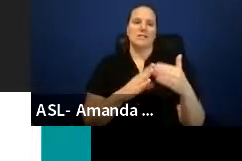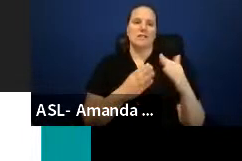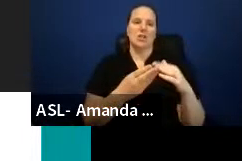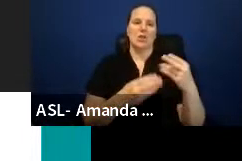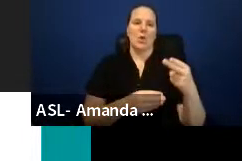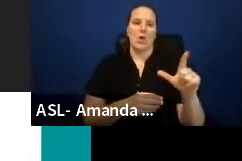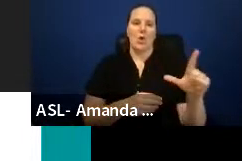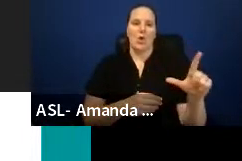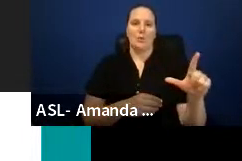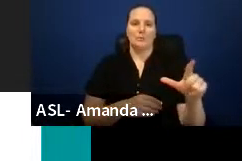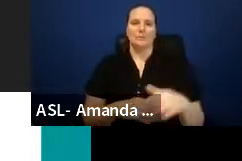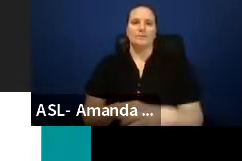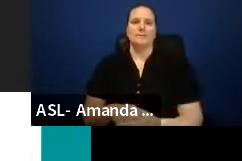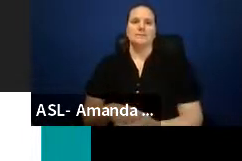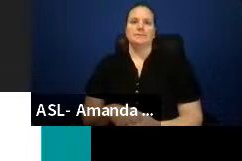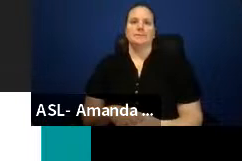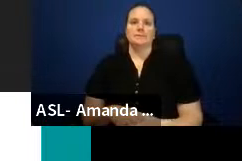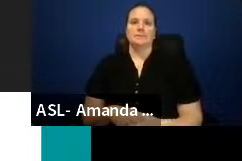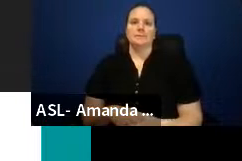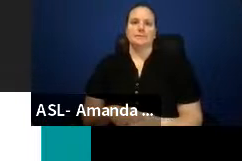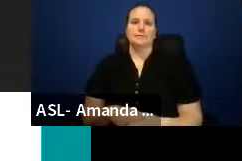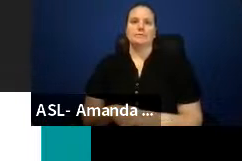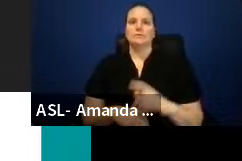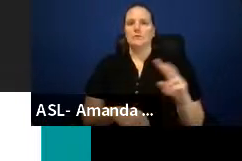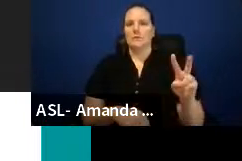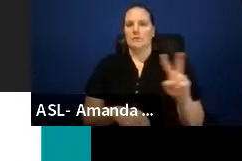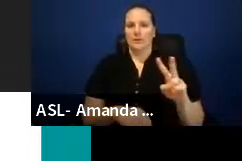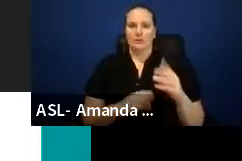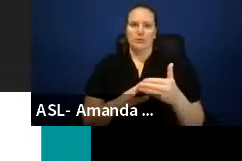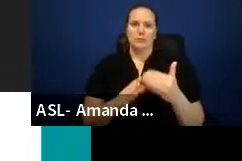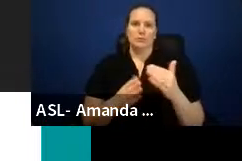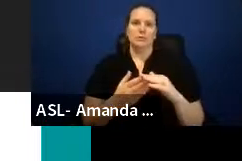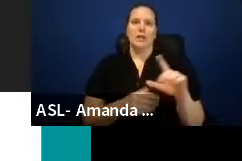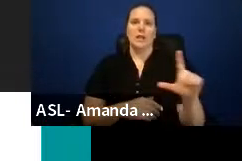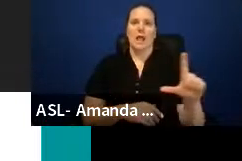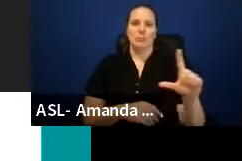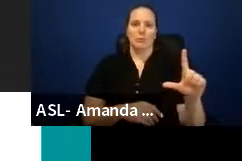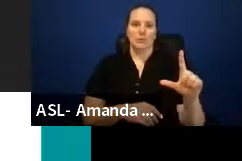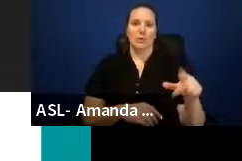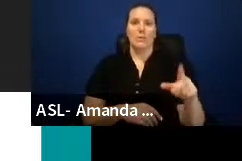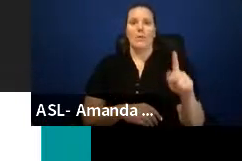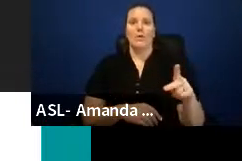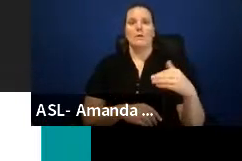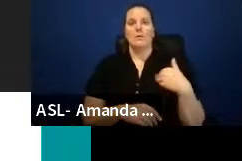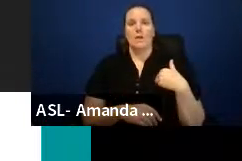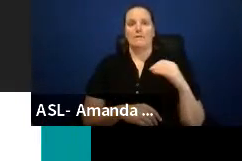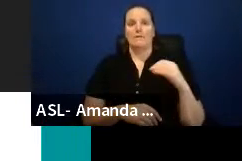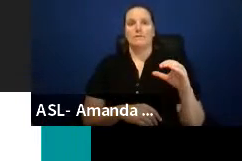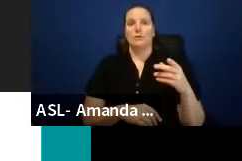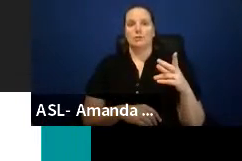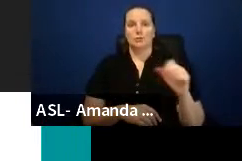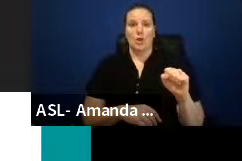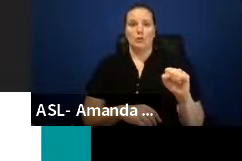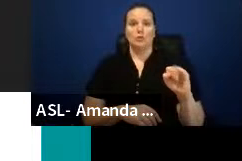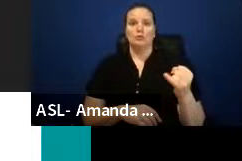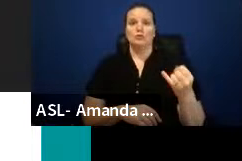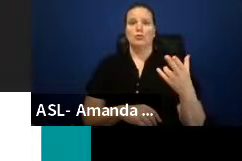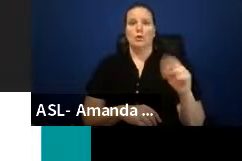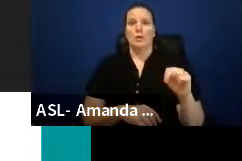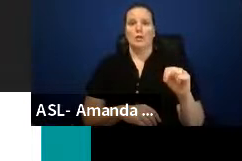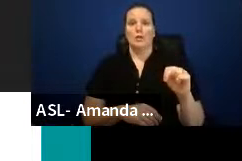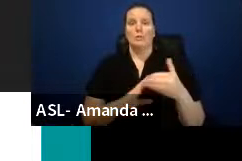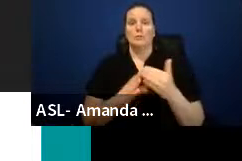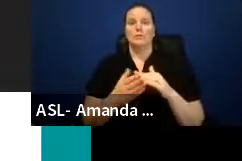at the Vancouver Community Library. And in Portland, we have it at the Charles Jordan Community Center